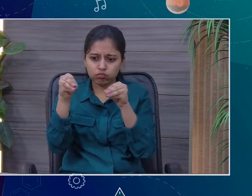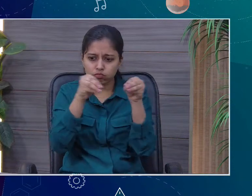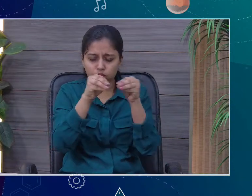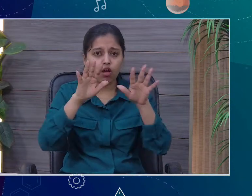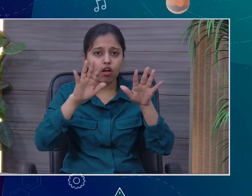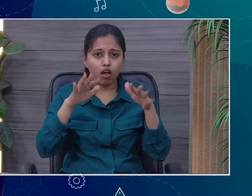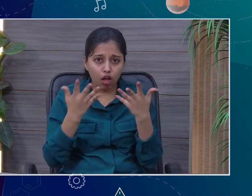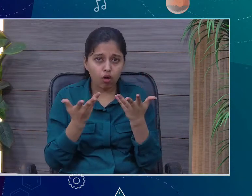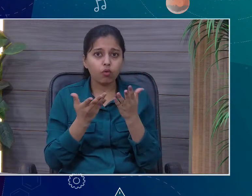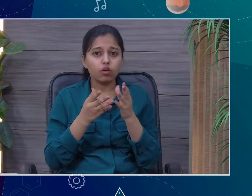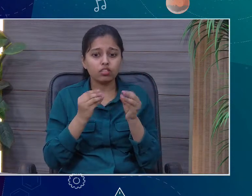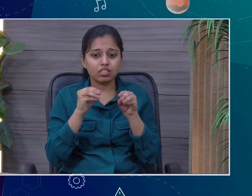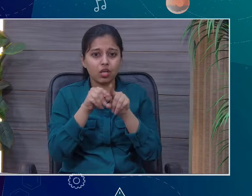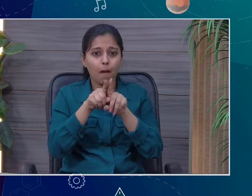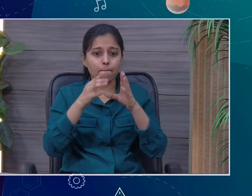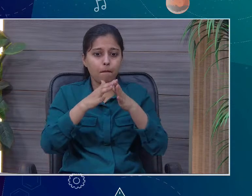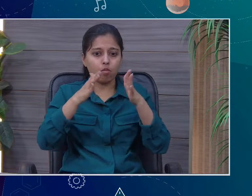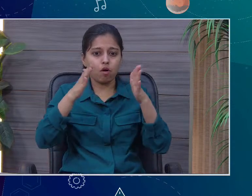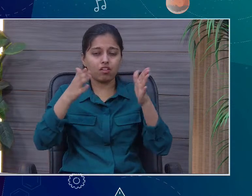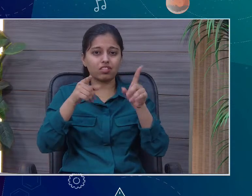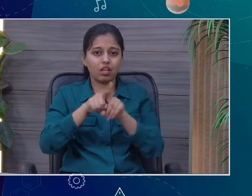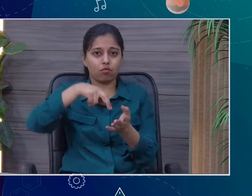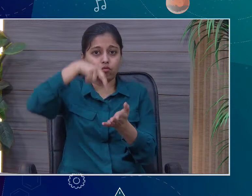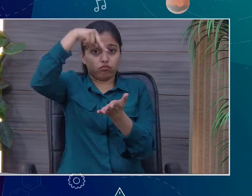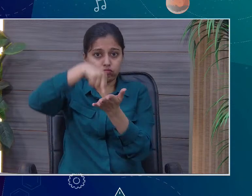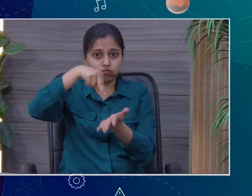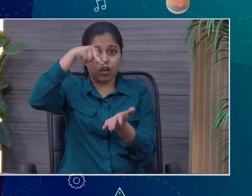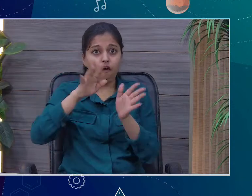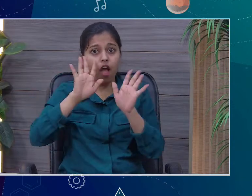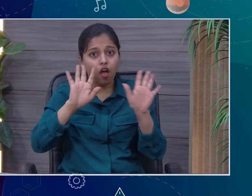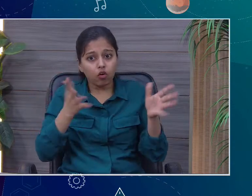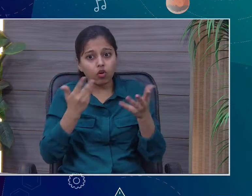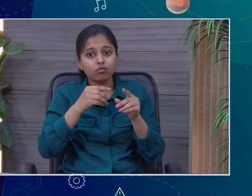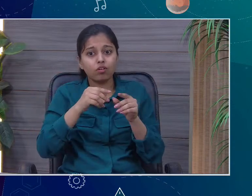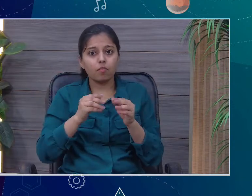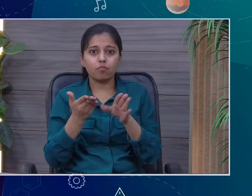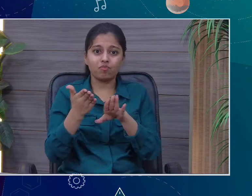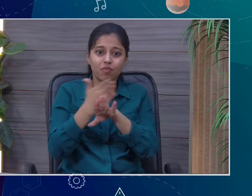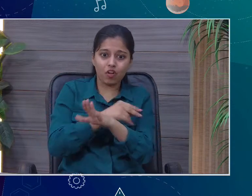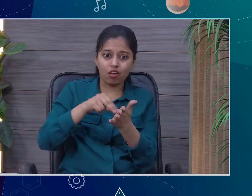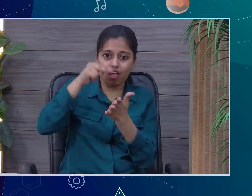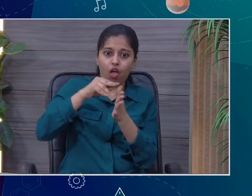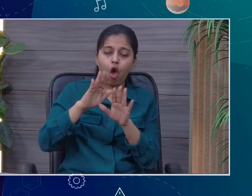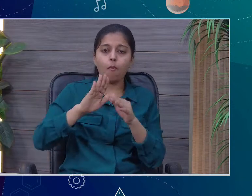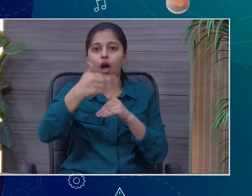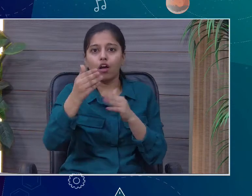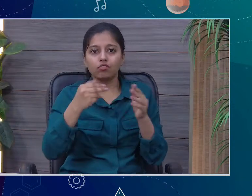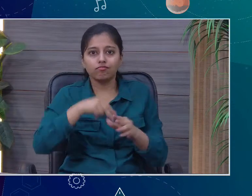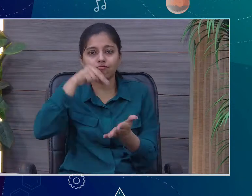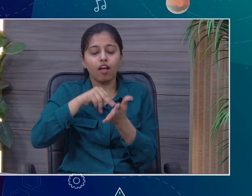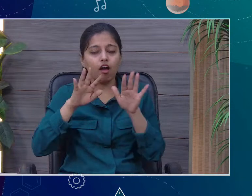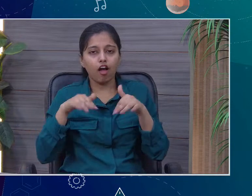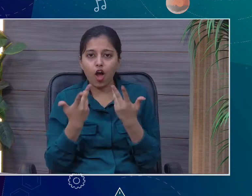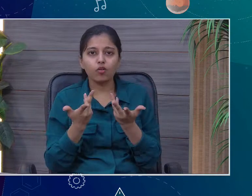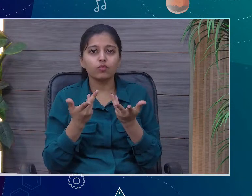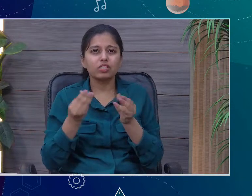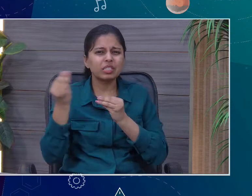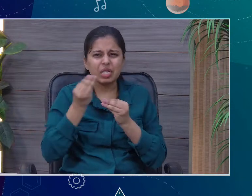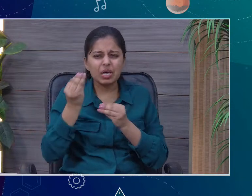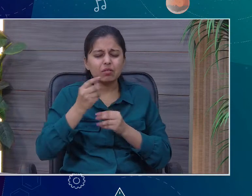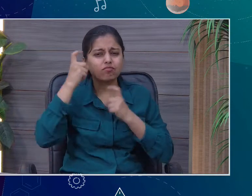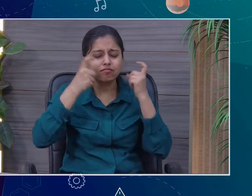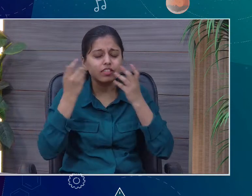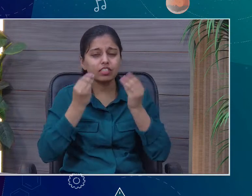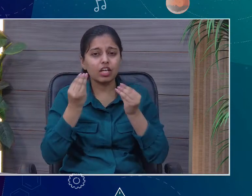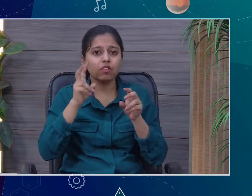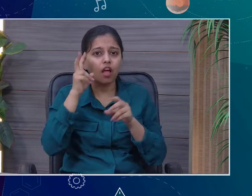and whether the shadow is jumping before him or after him. So these are the different kinds of